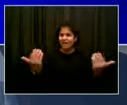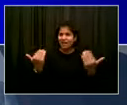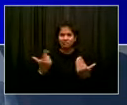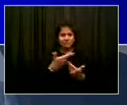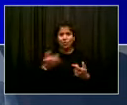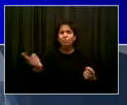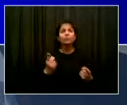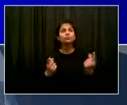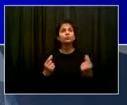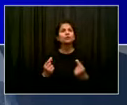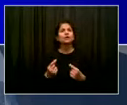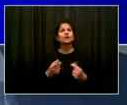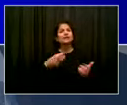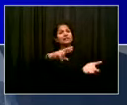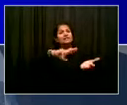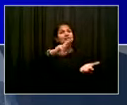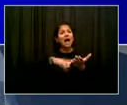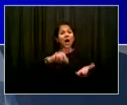nyc.gov/homevaccine,